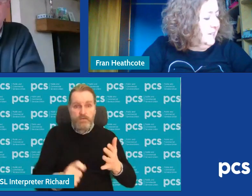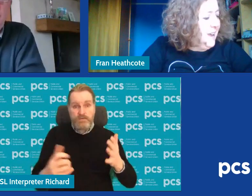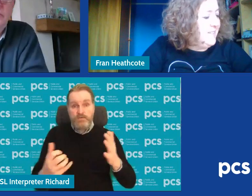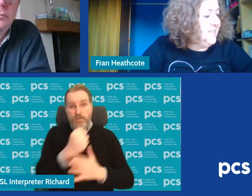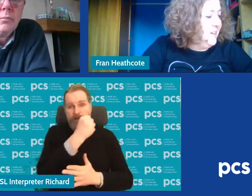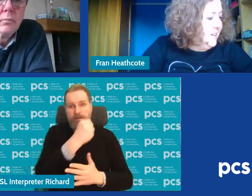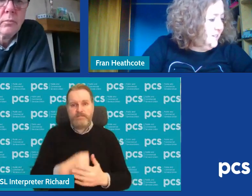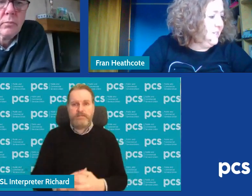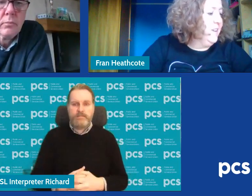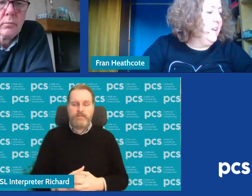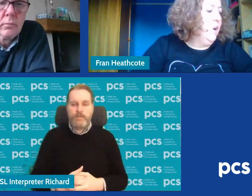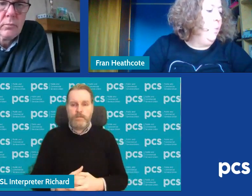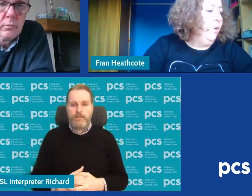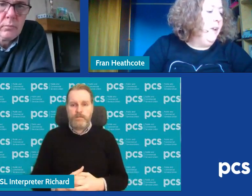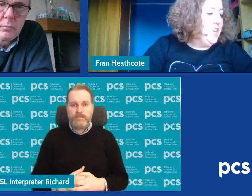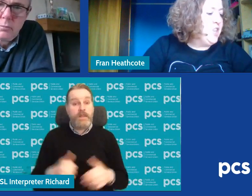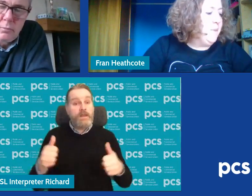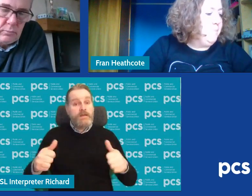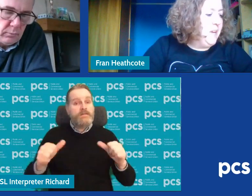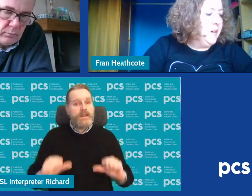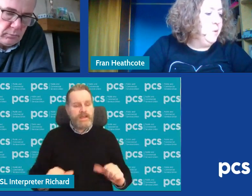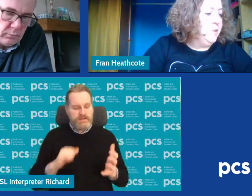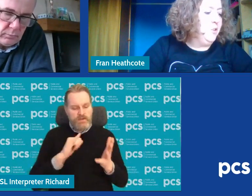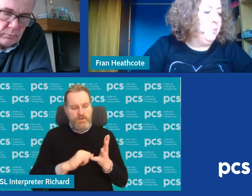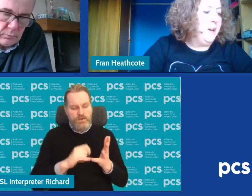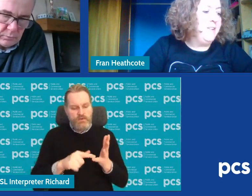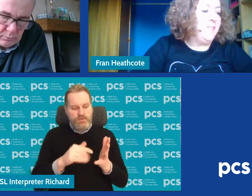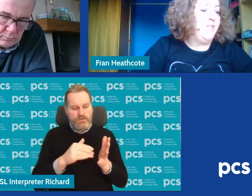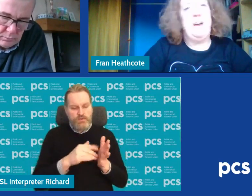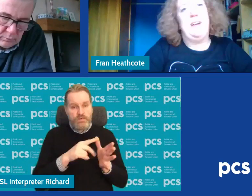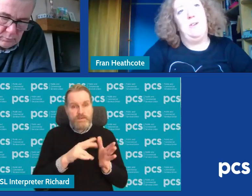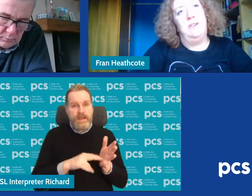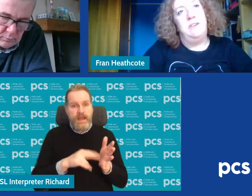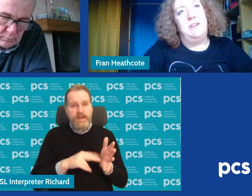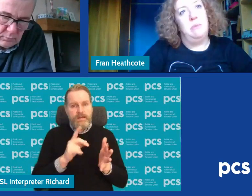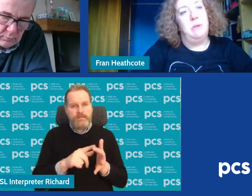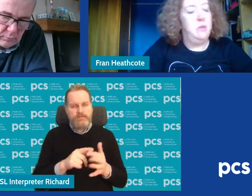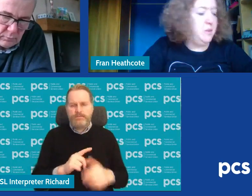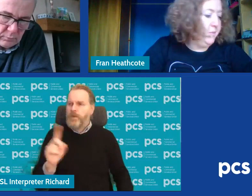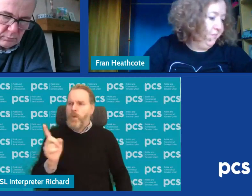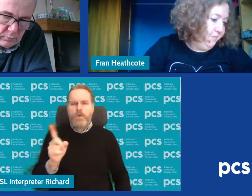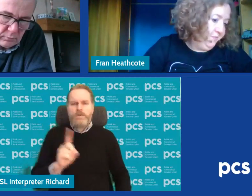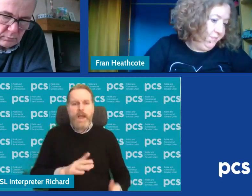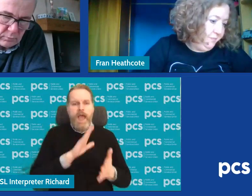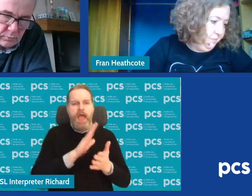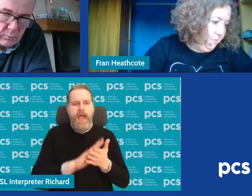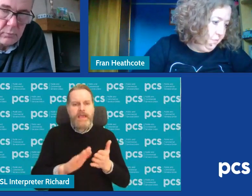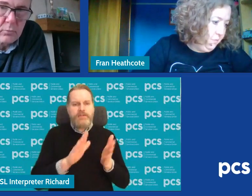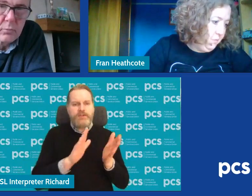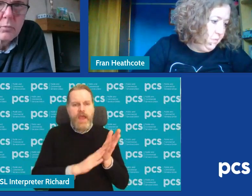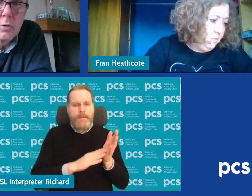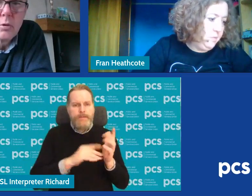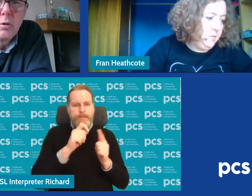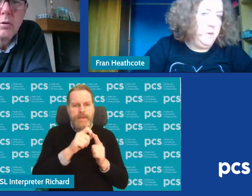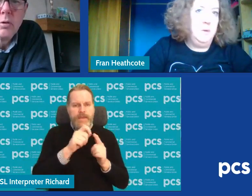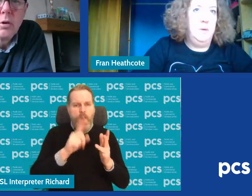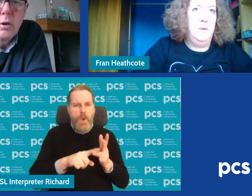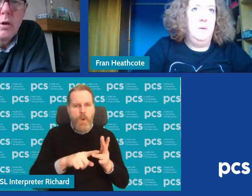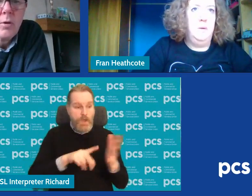Guest asks, will HMPO still pay us for the bank holidays, Mark?